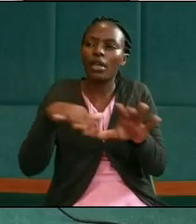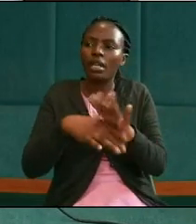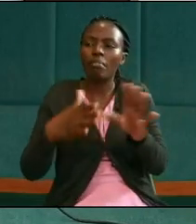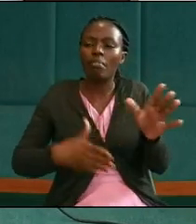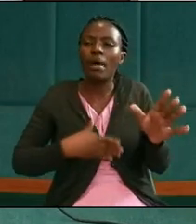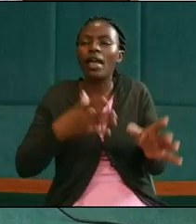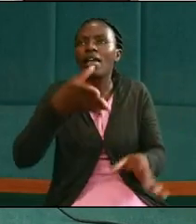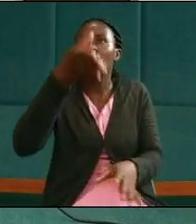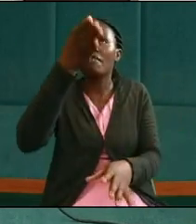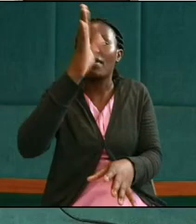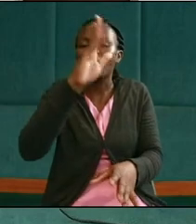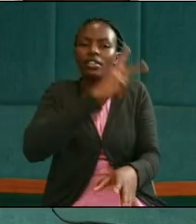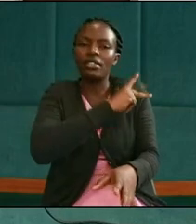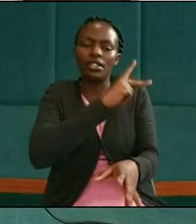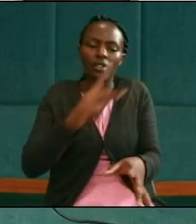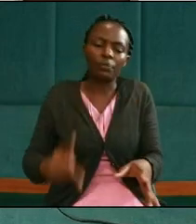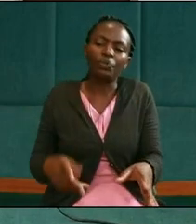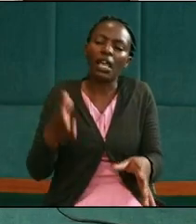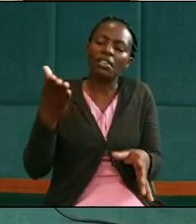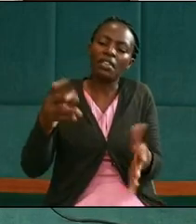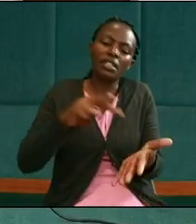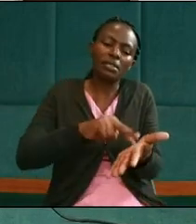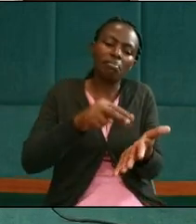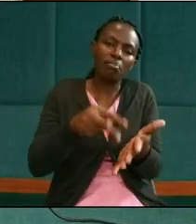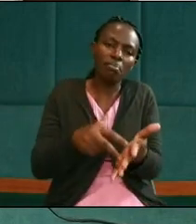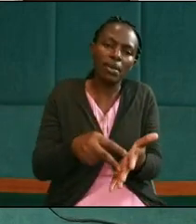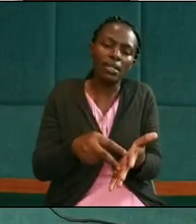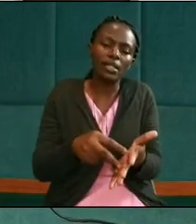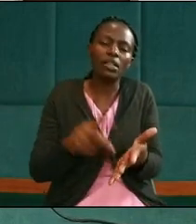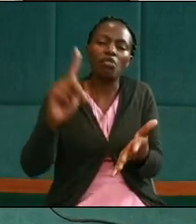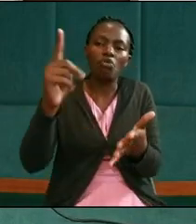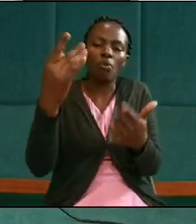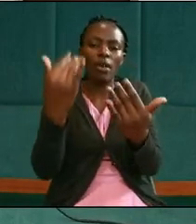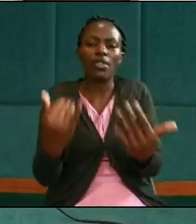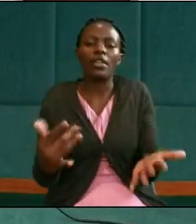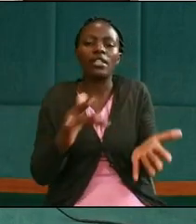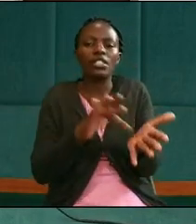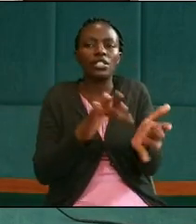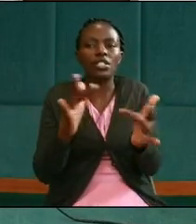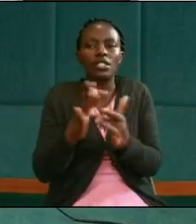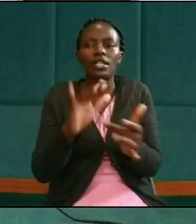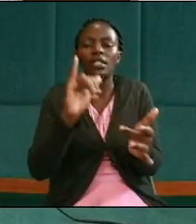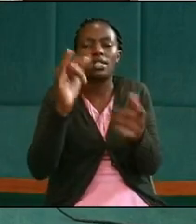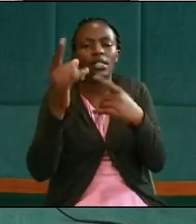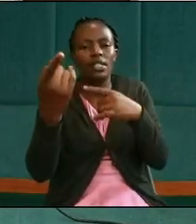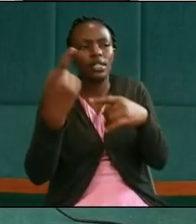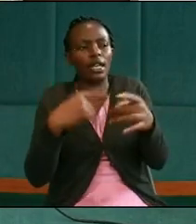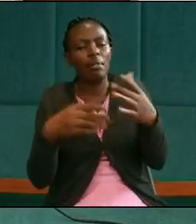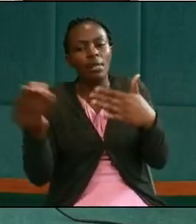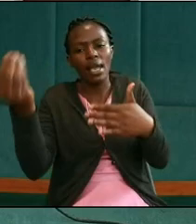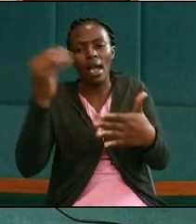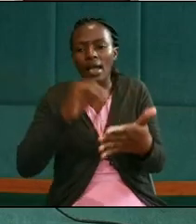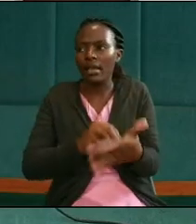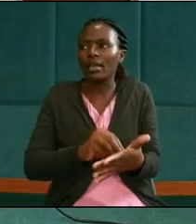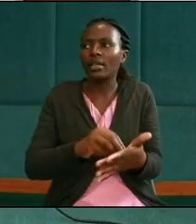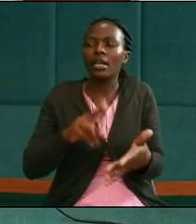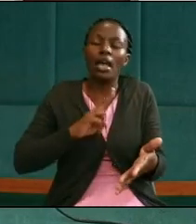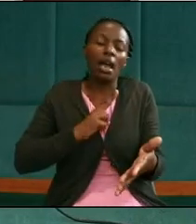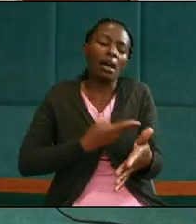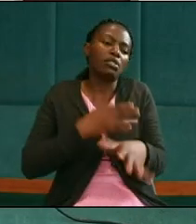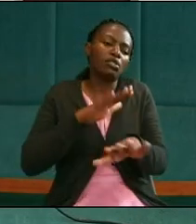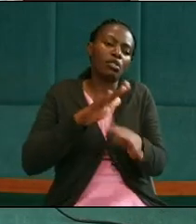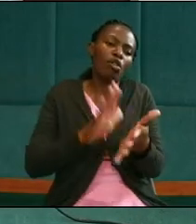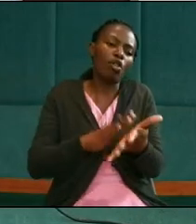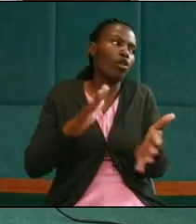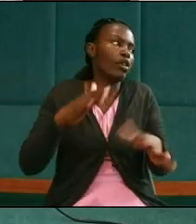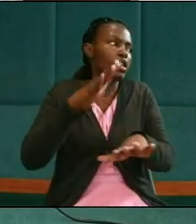can only mean one thing. Jesus is coming again. As glorious chorale, we are looking